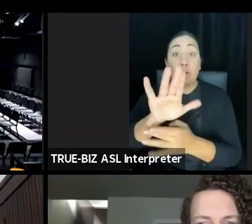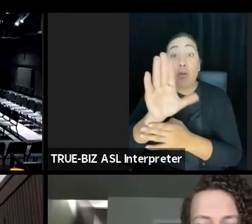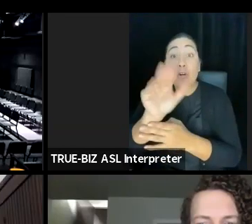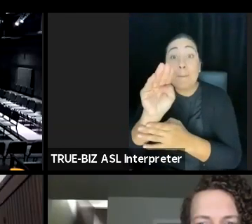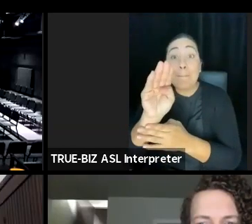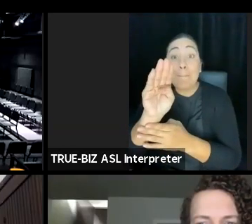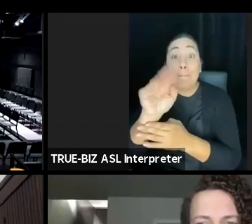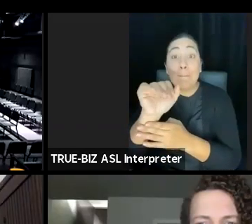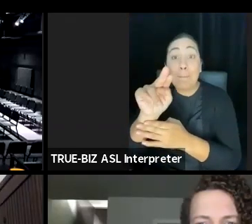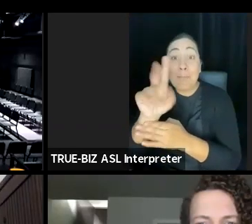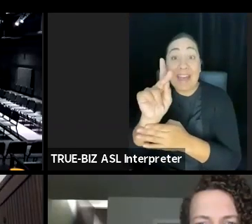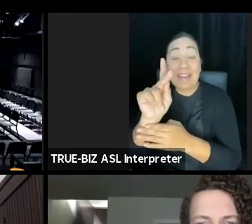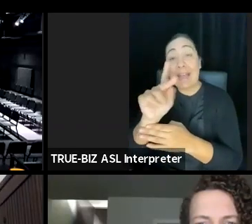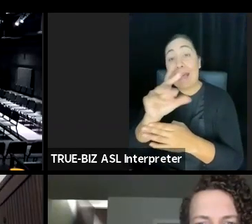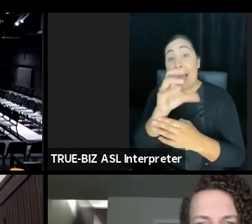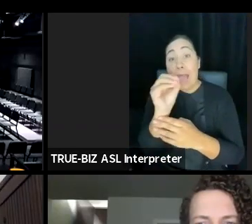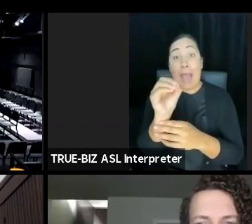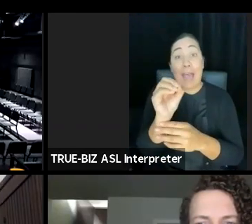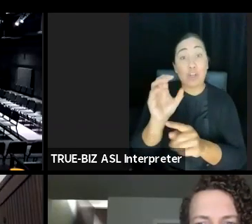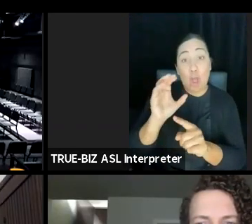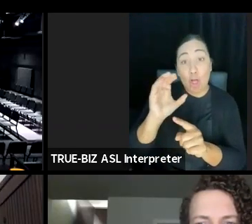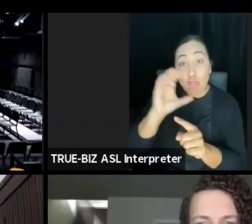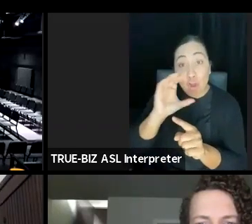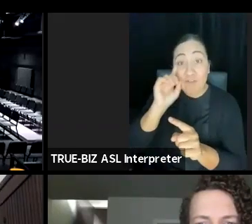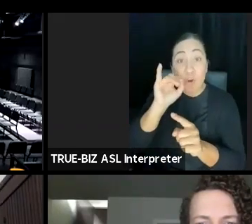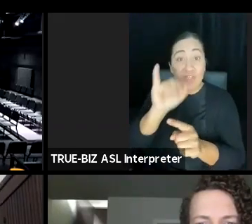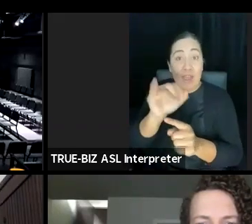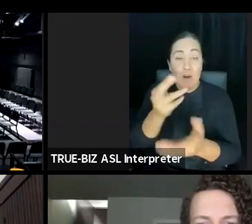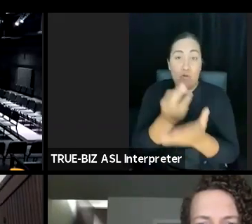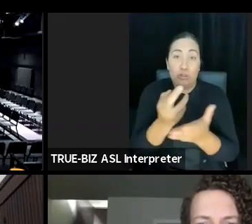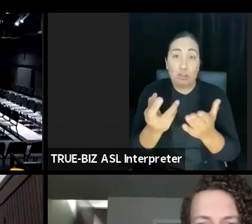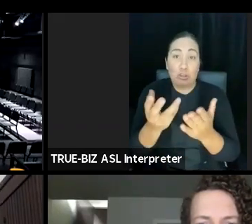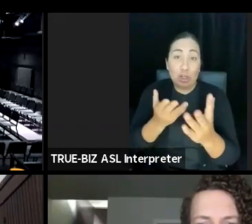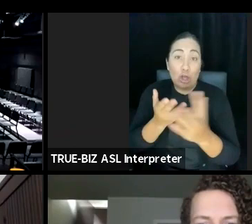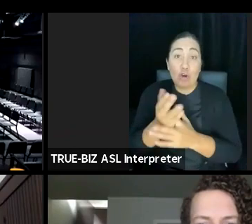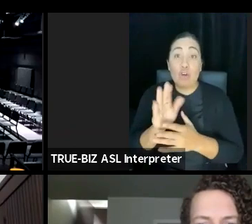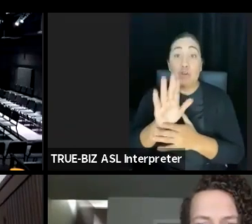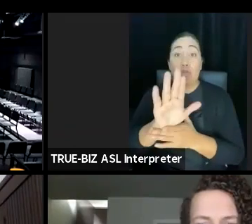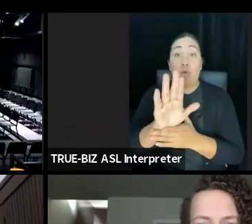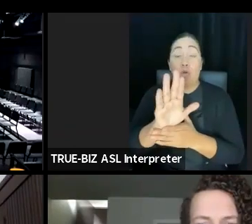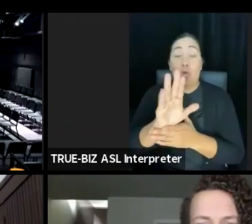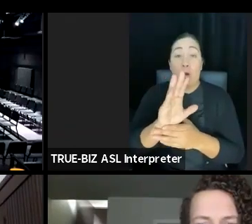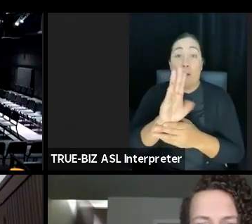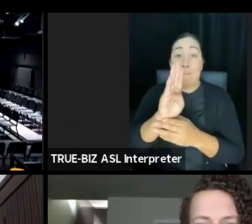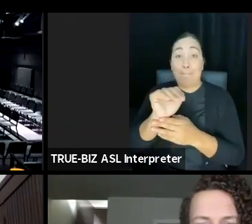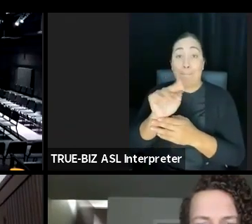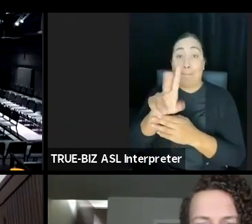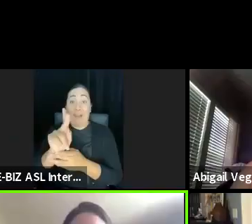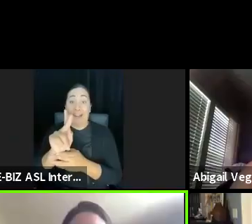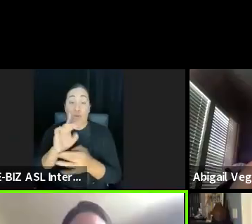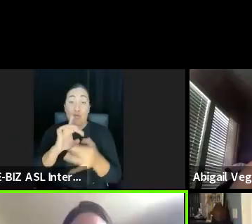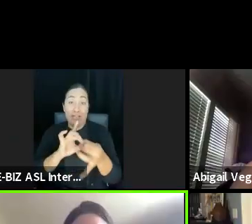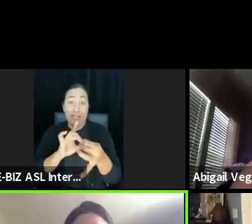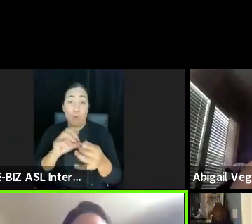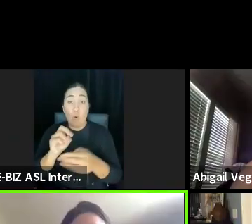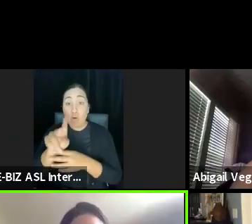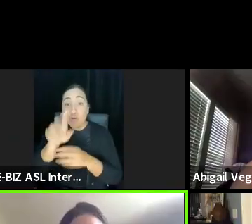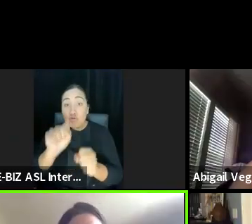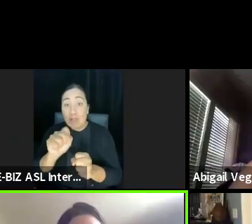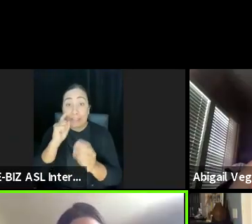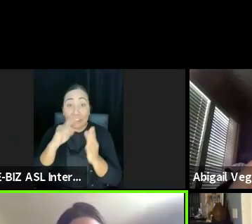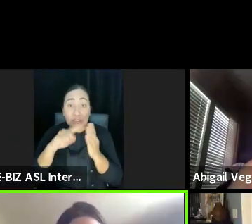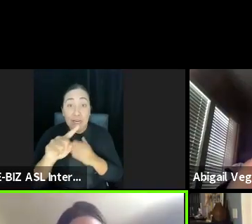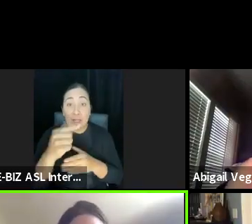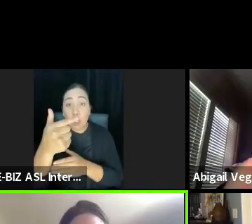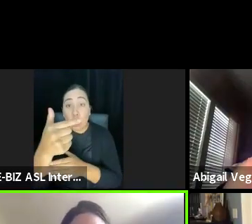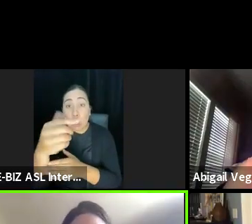and look for that resource through your existing banking relationship or Google SBA